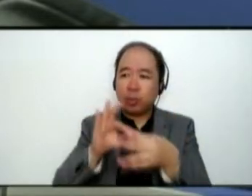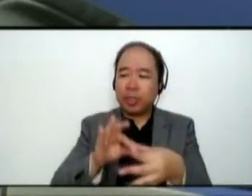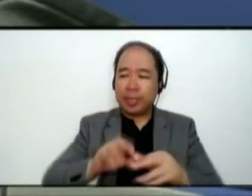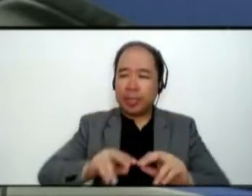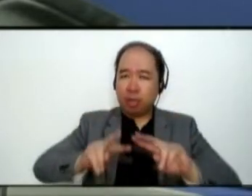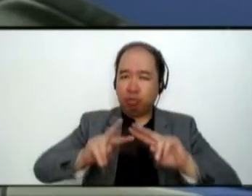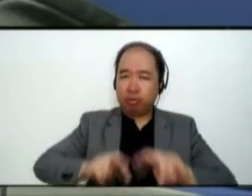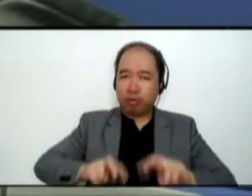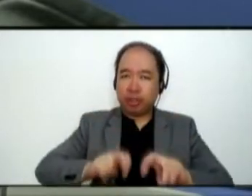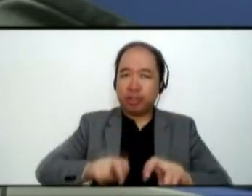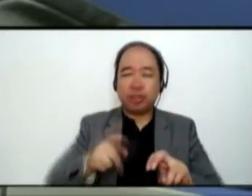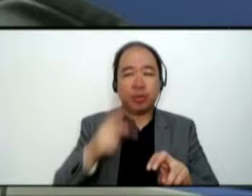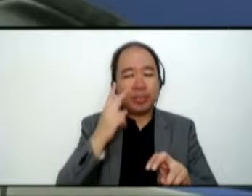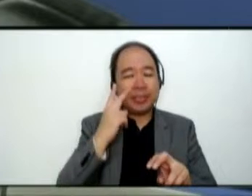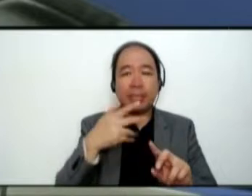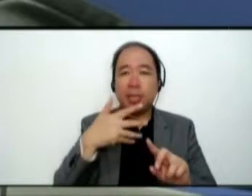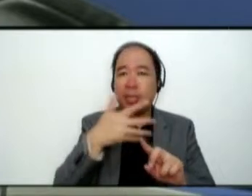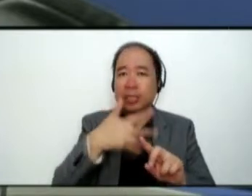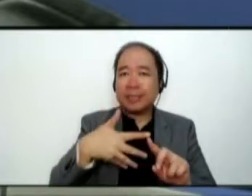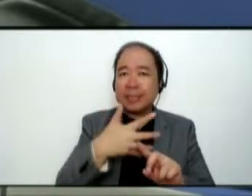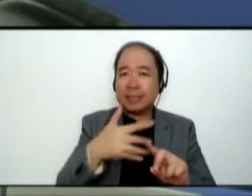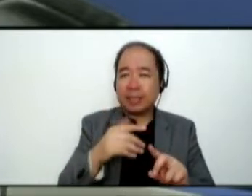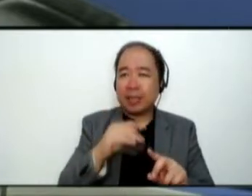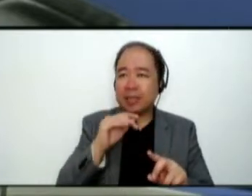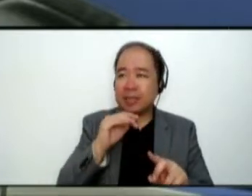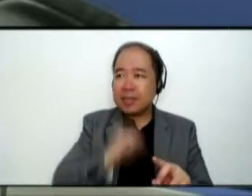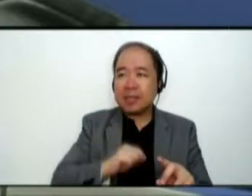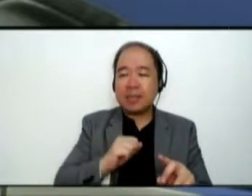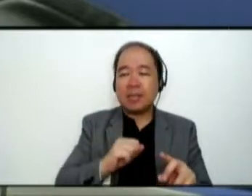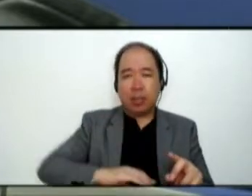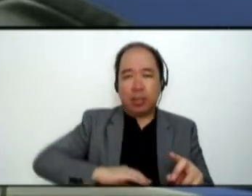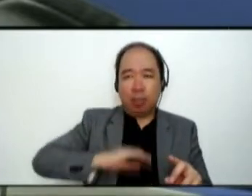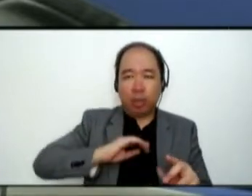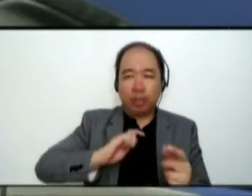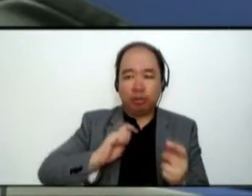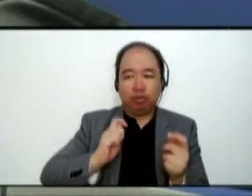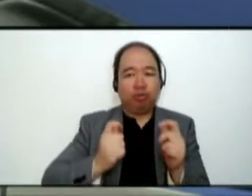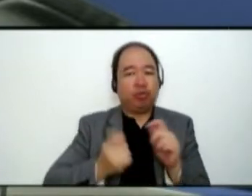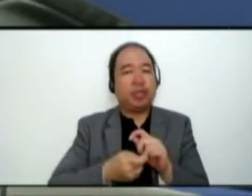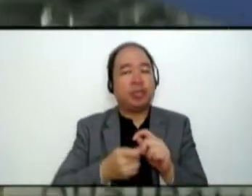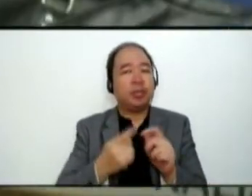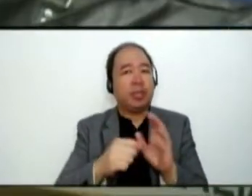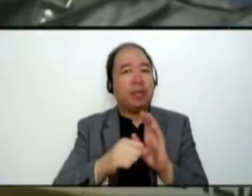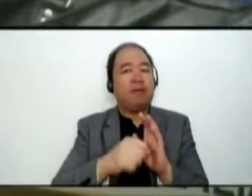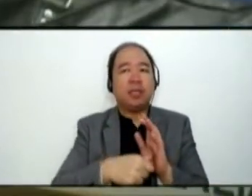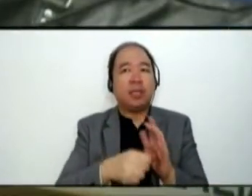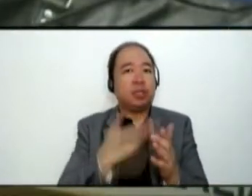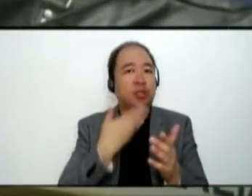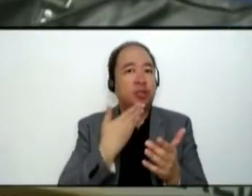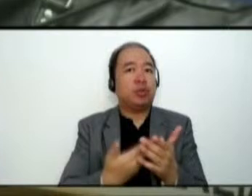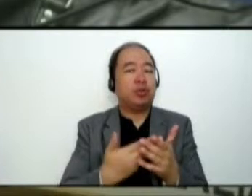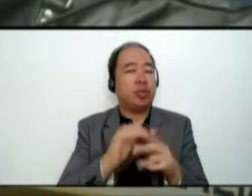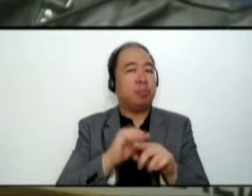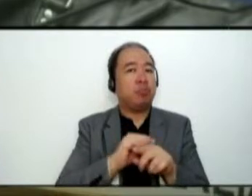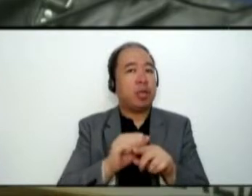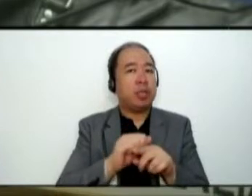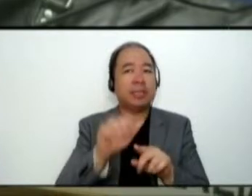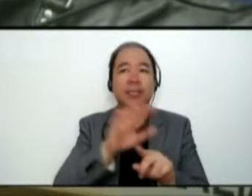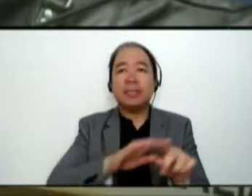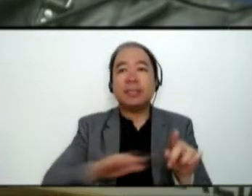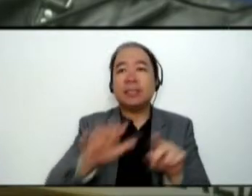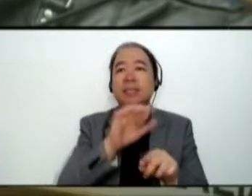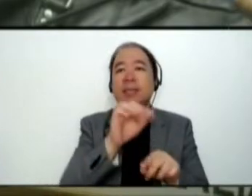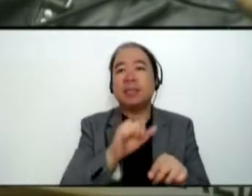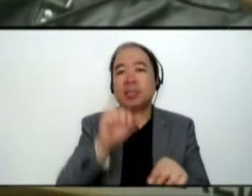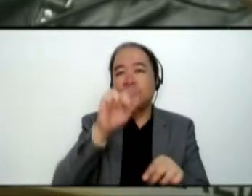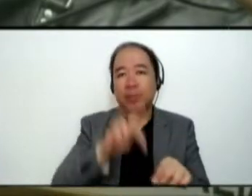and intergenerational relations in Asia and the Pacific, highlighting good practices from across the region. Demographic dynamics in